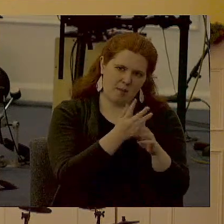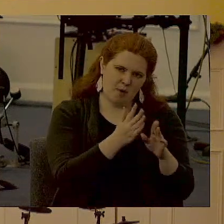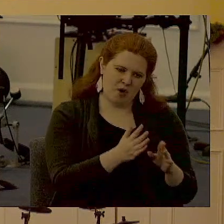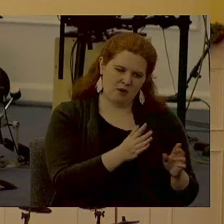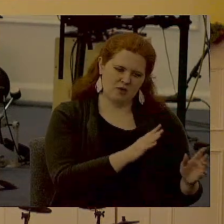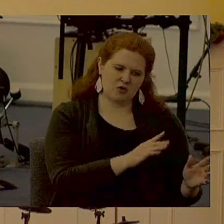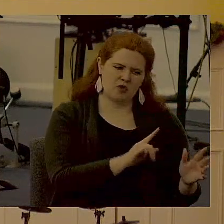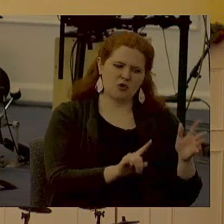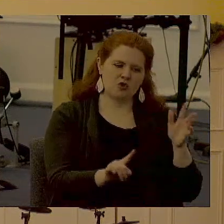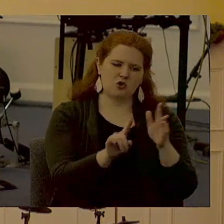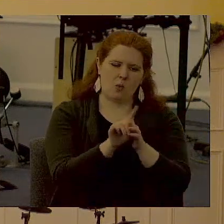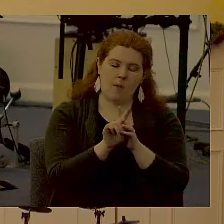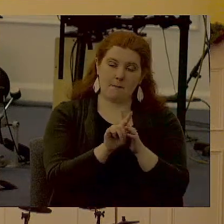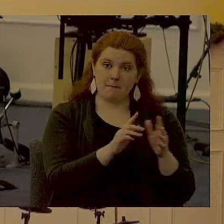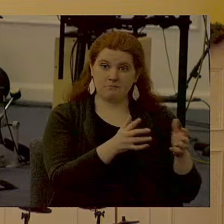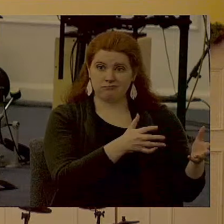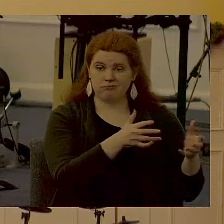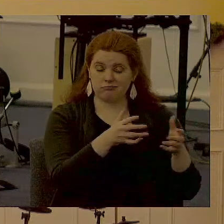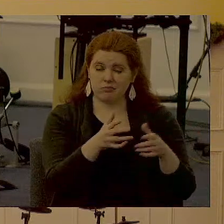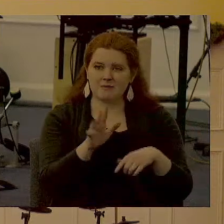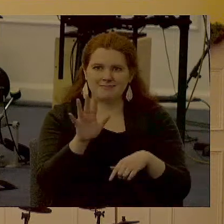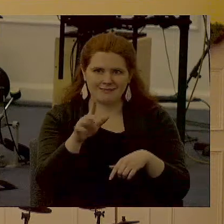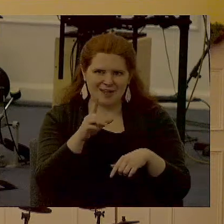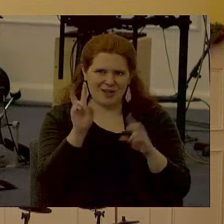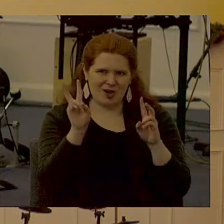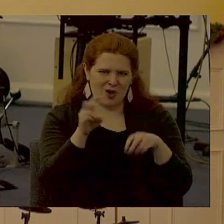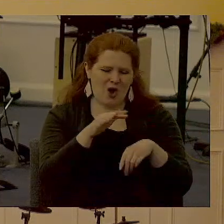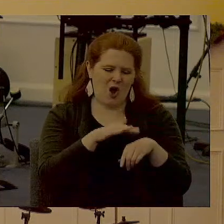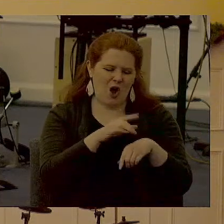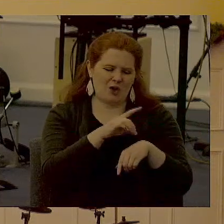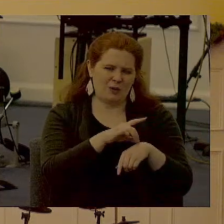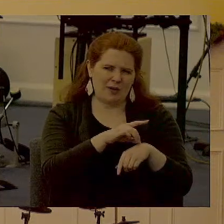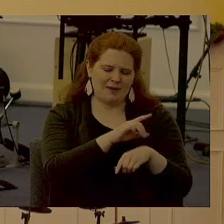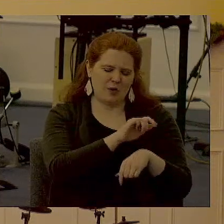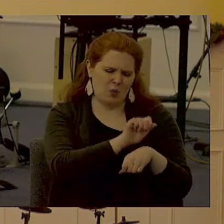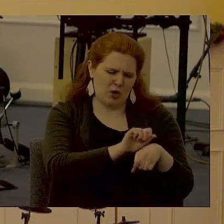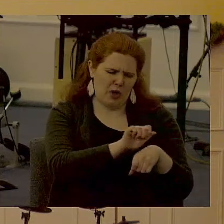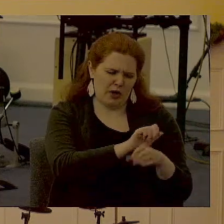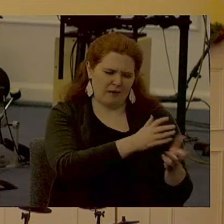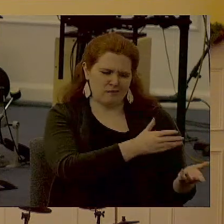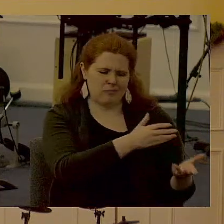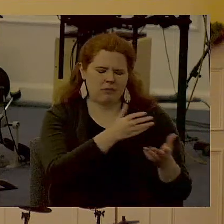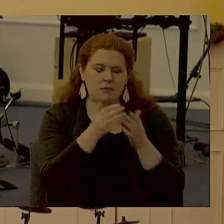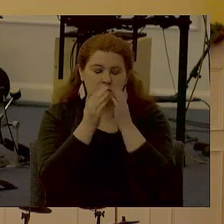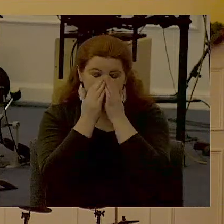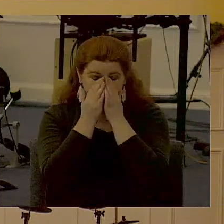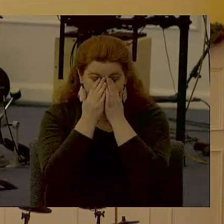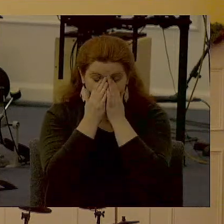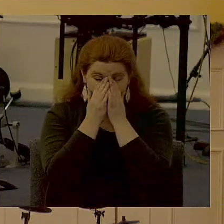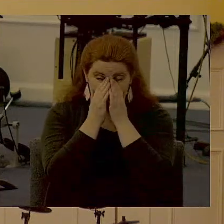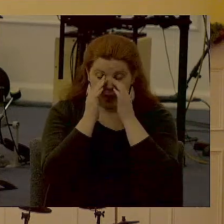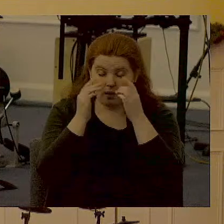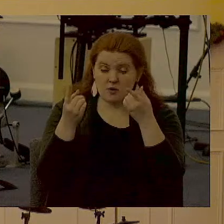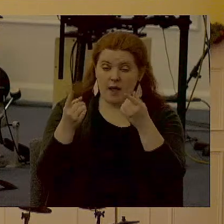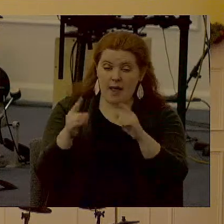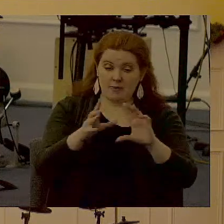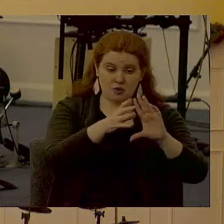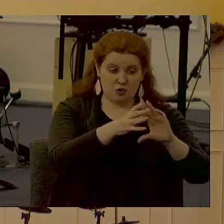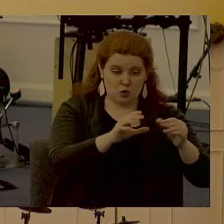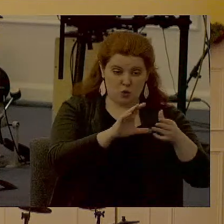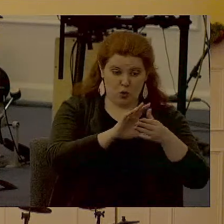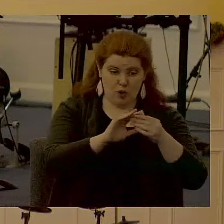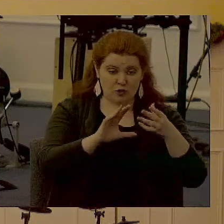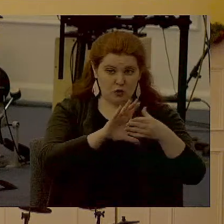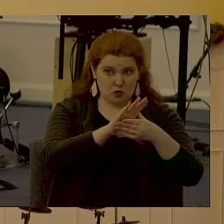up on duty. Now, when we step back and we use both eyes to look at these stories, what we're